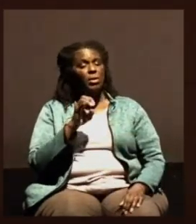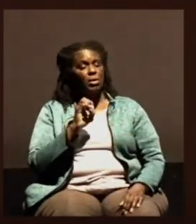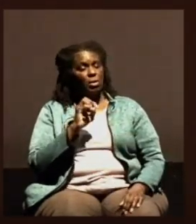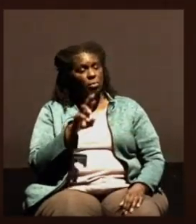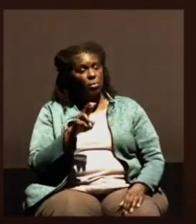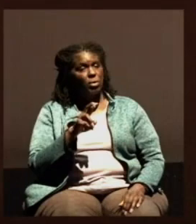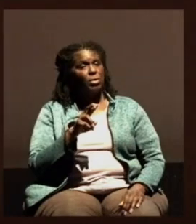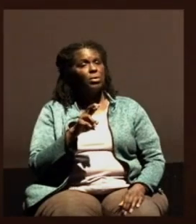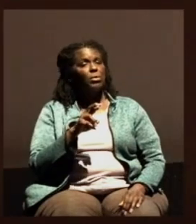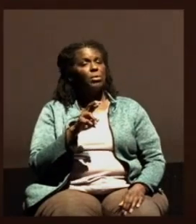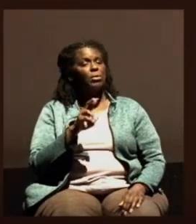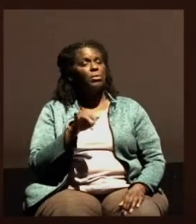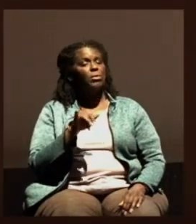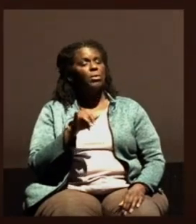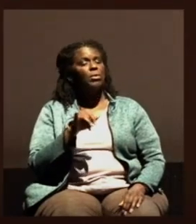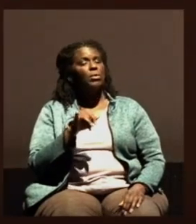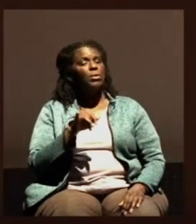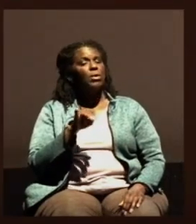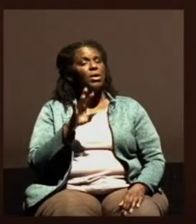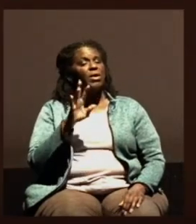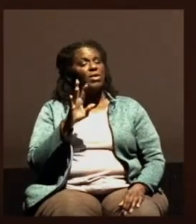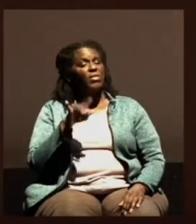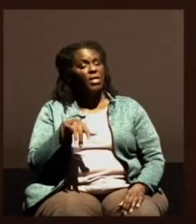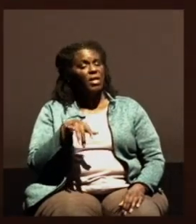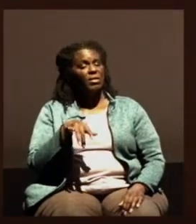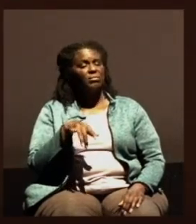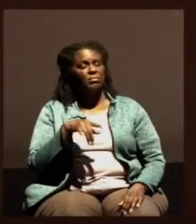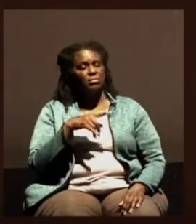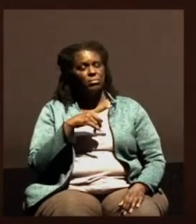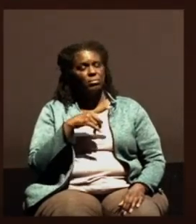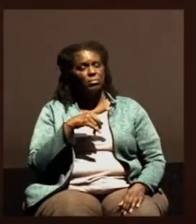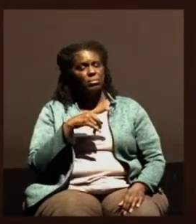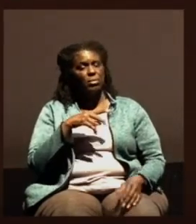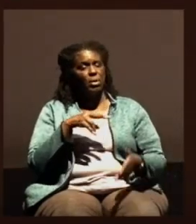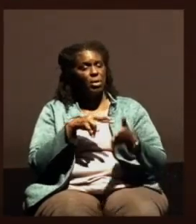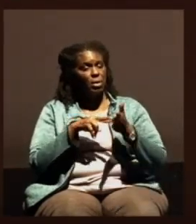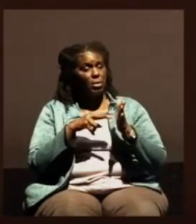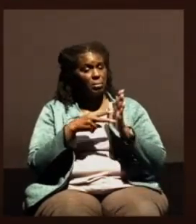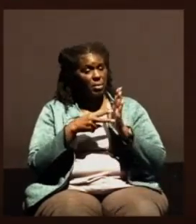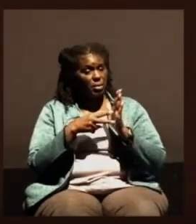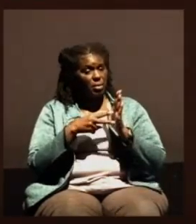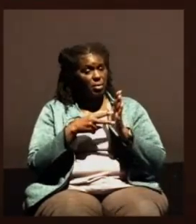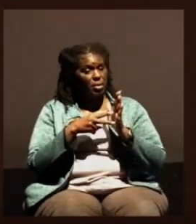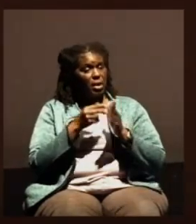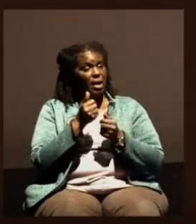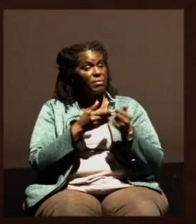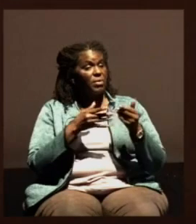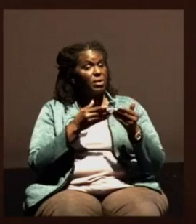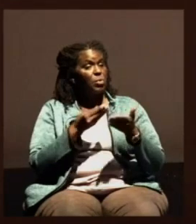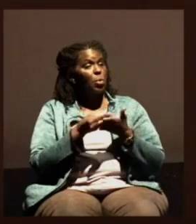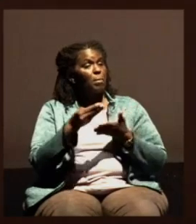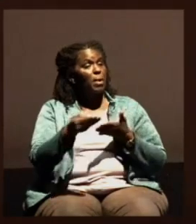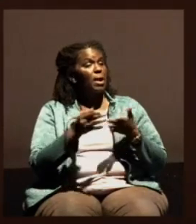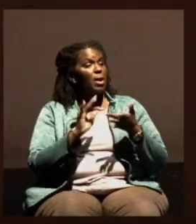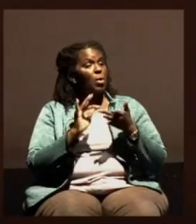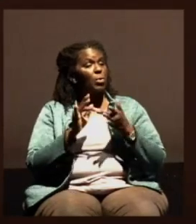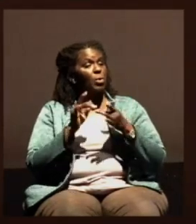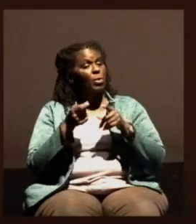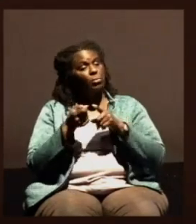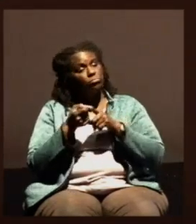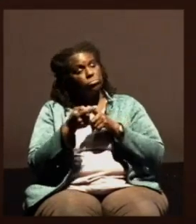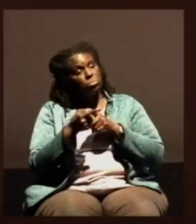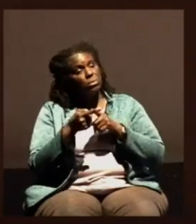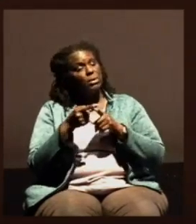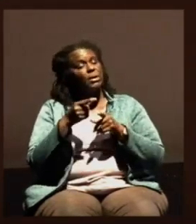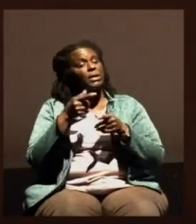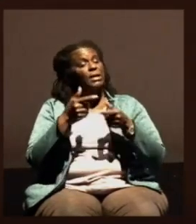elliptic curves, they make the backbone of modern cryptography. Meaning every time you make a purchase online, or send a text message, or